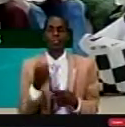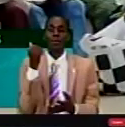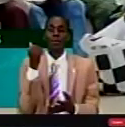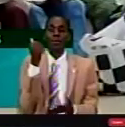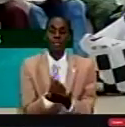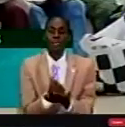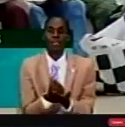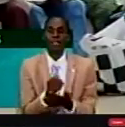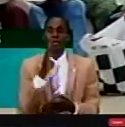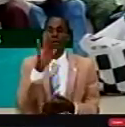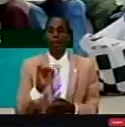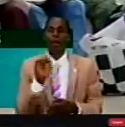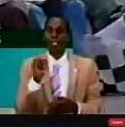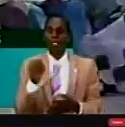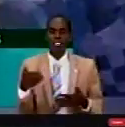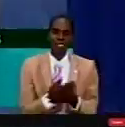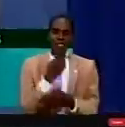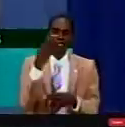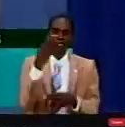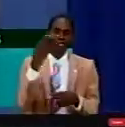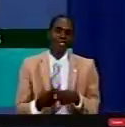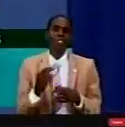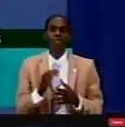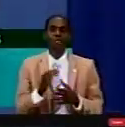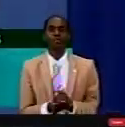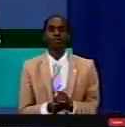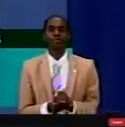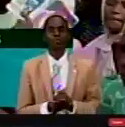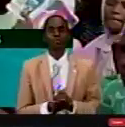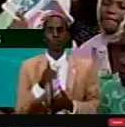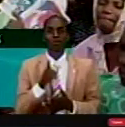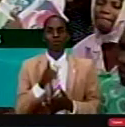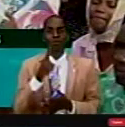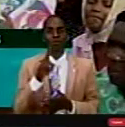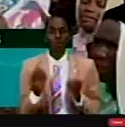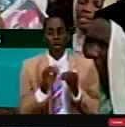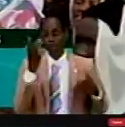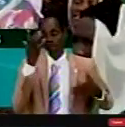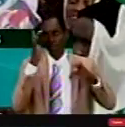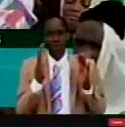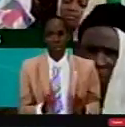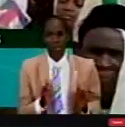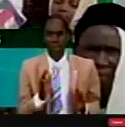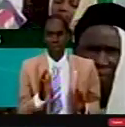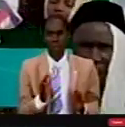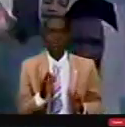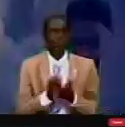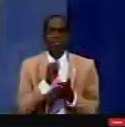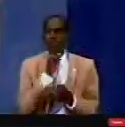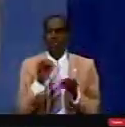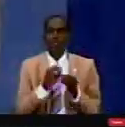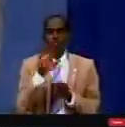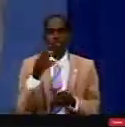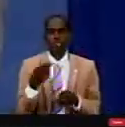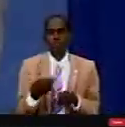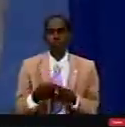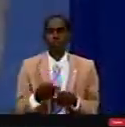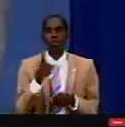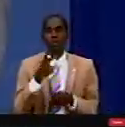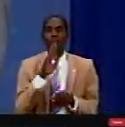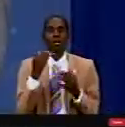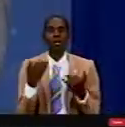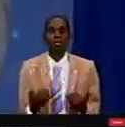name they are no more sickler that's normal you are now brother sister